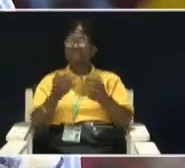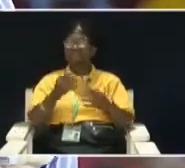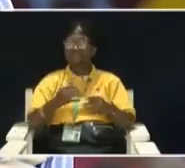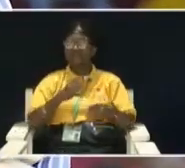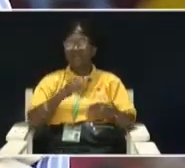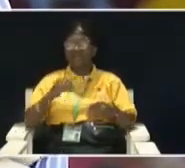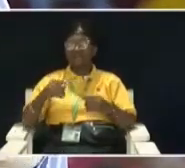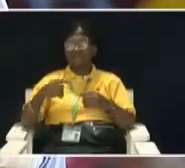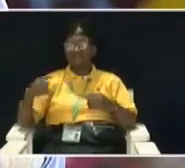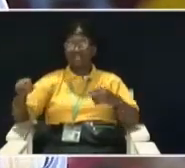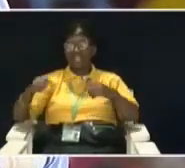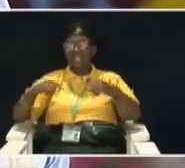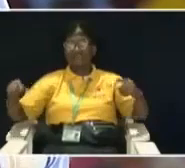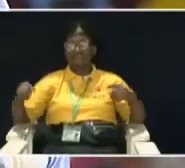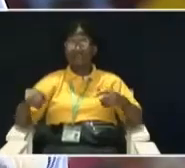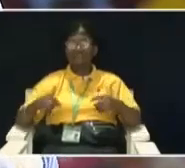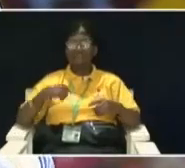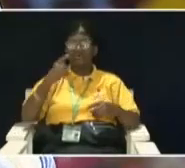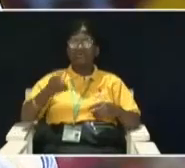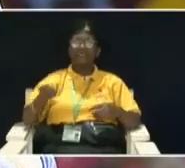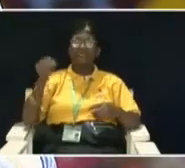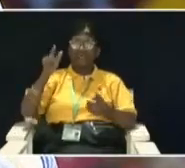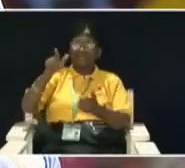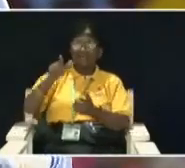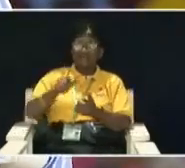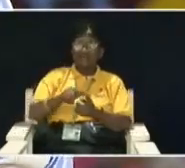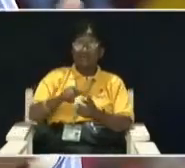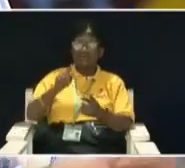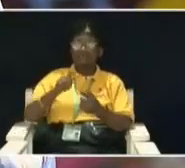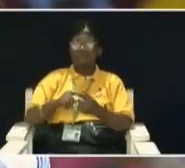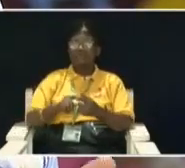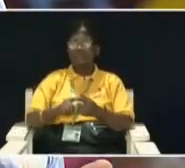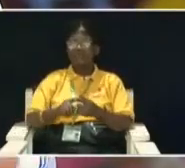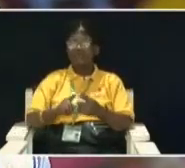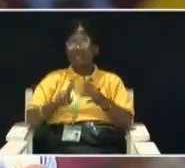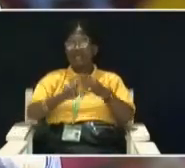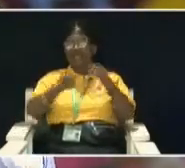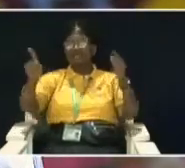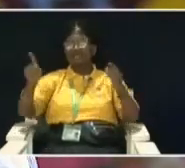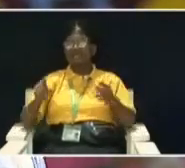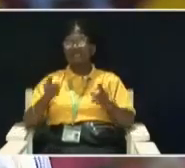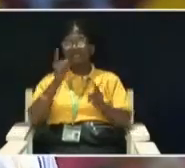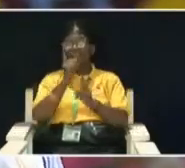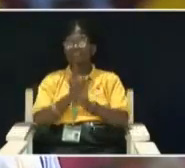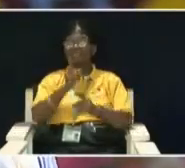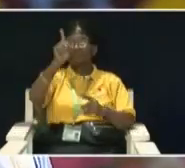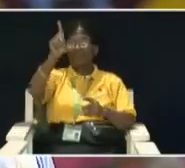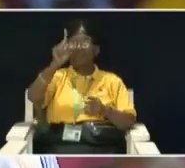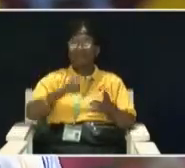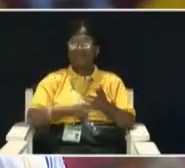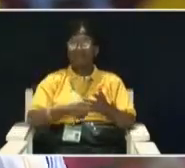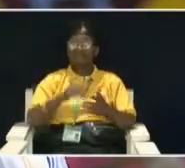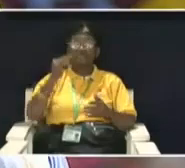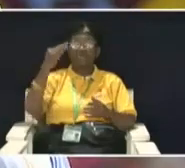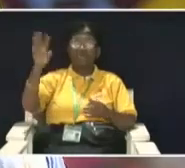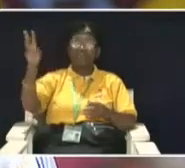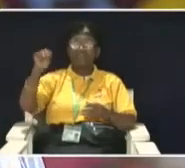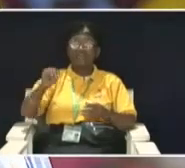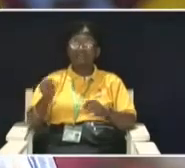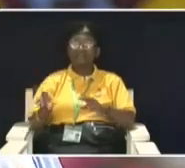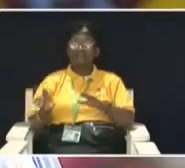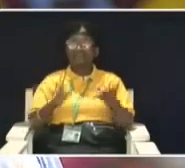And the enemies who were slow to escape, just 1,000 of them died.